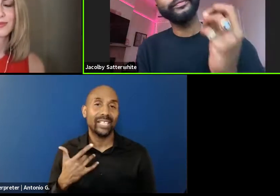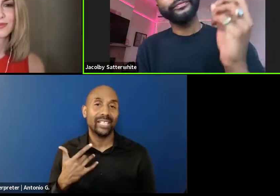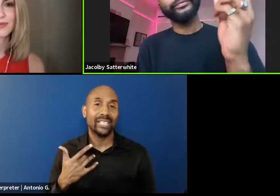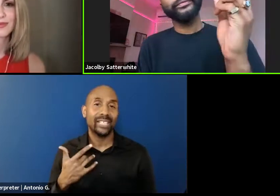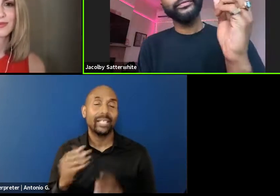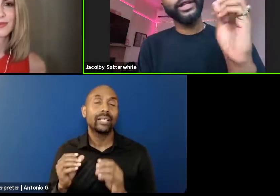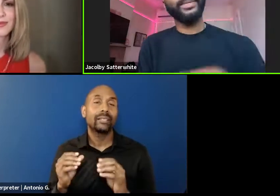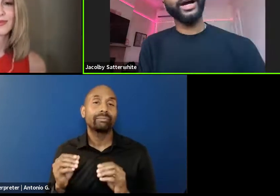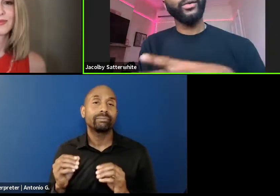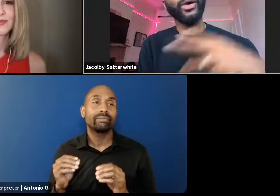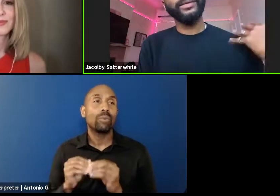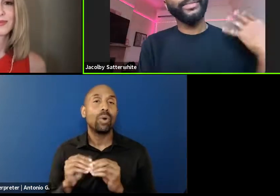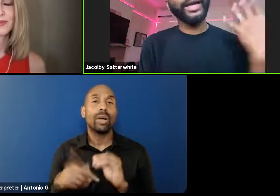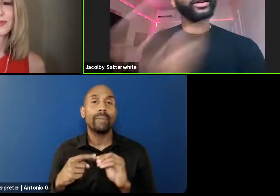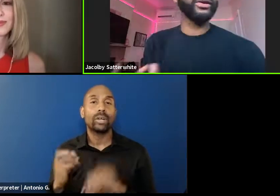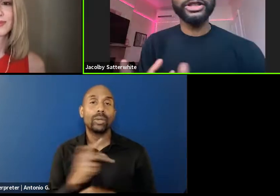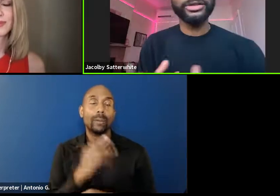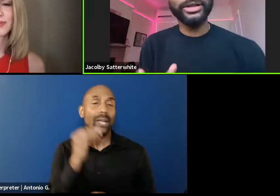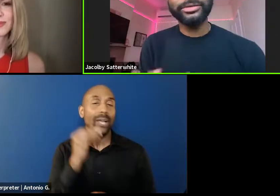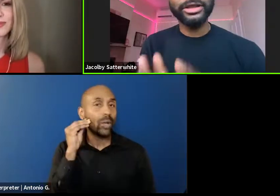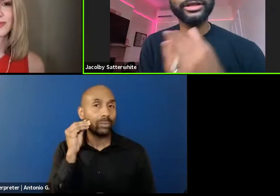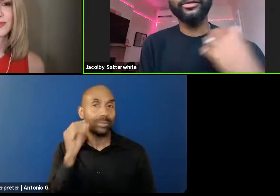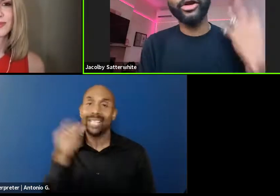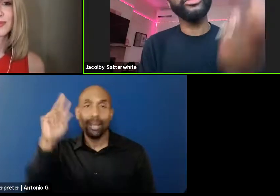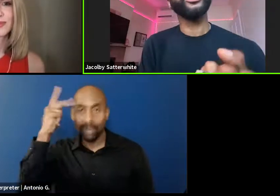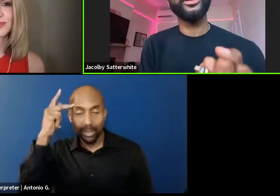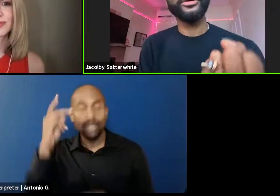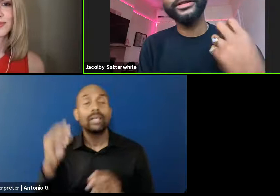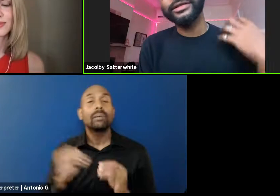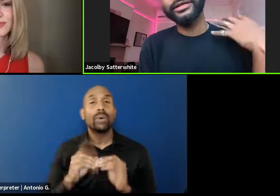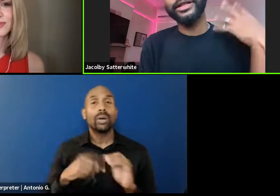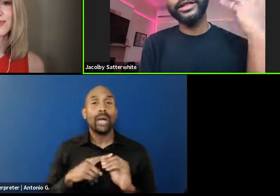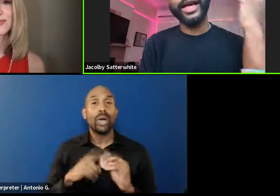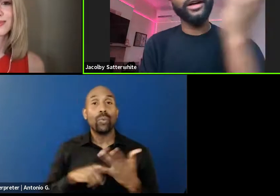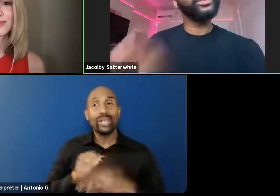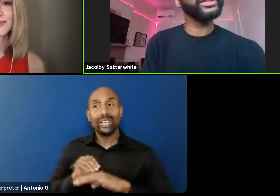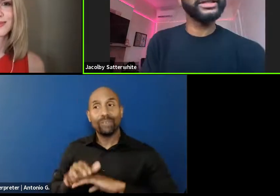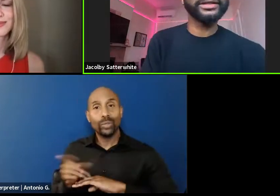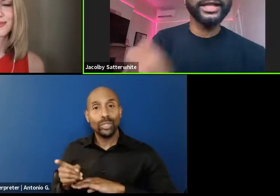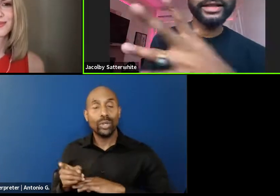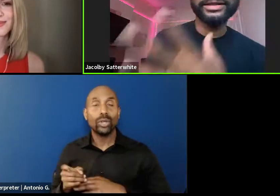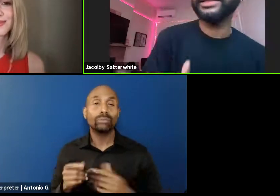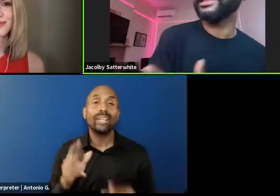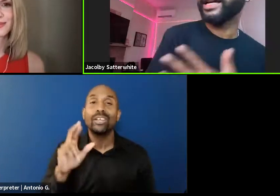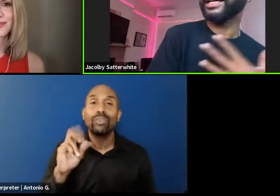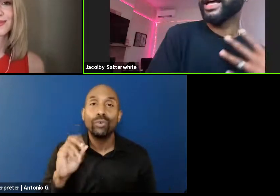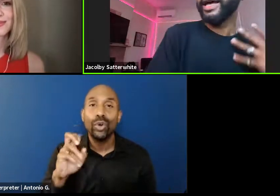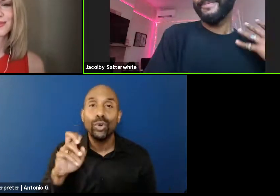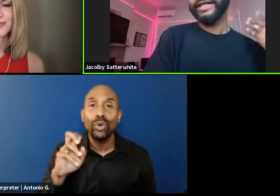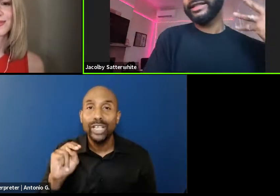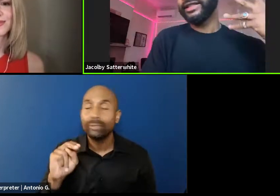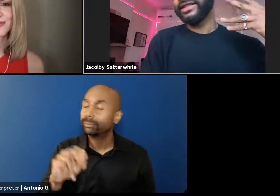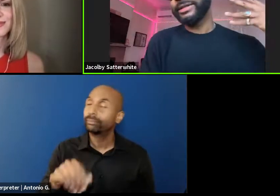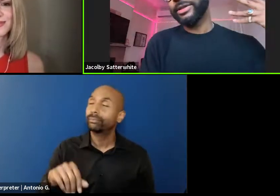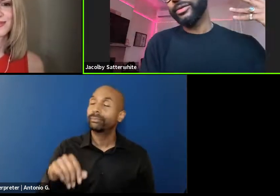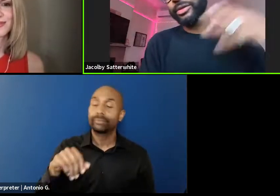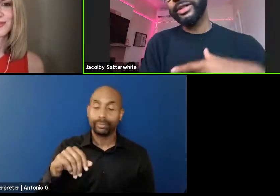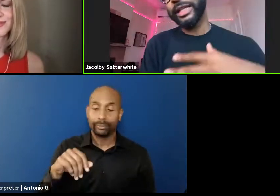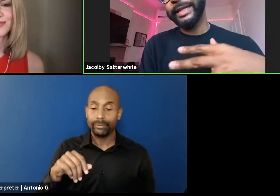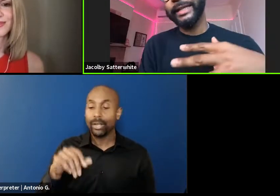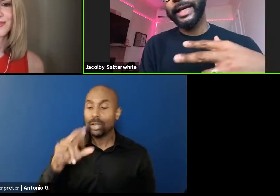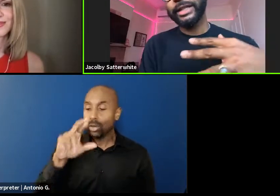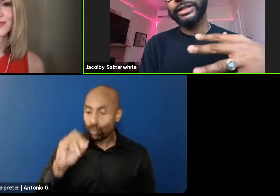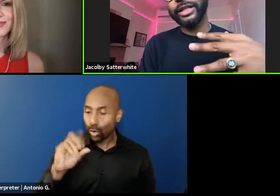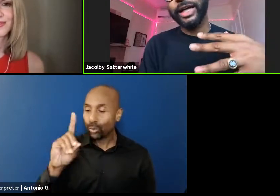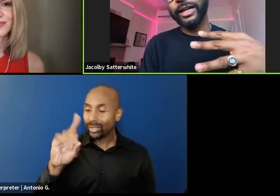more about what made her who she was, which is the rodeo and the cowboys in Texas and like basically something